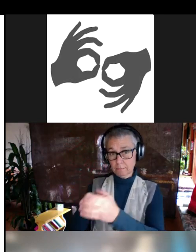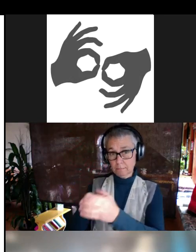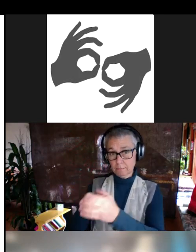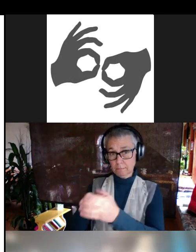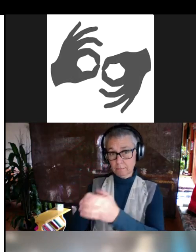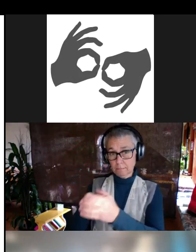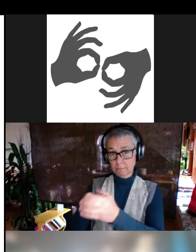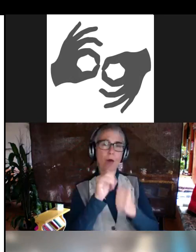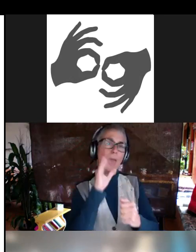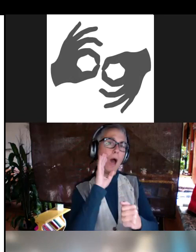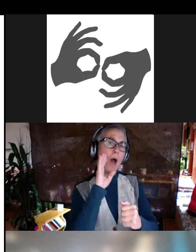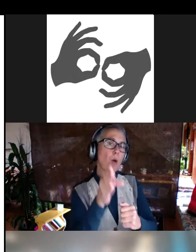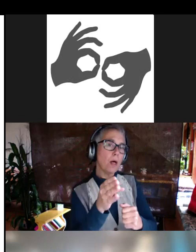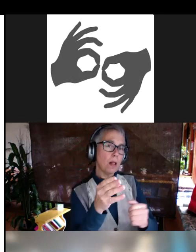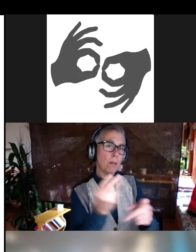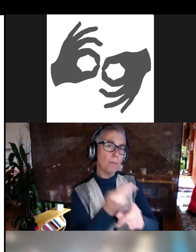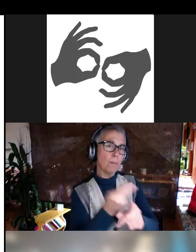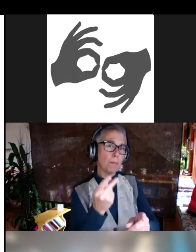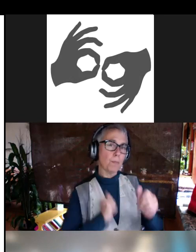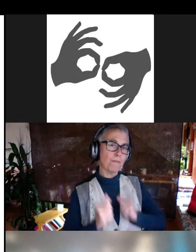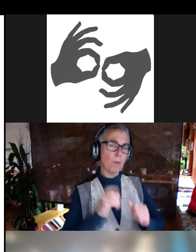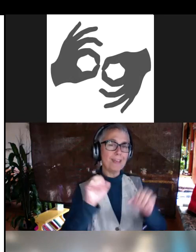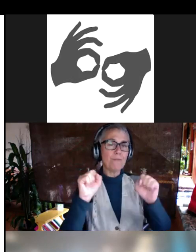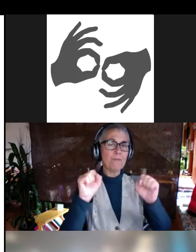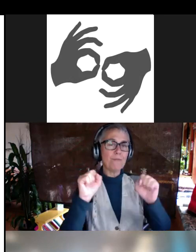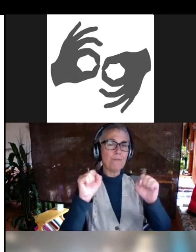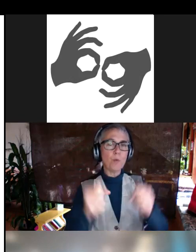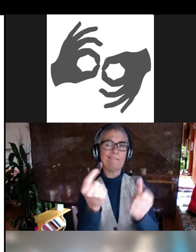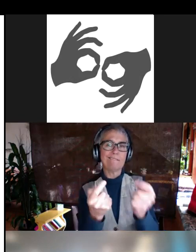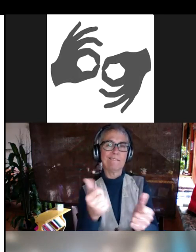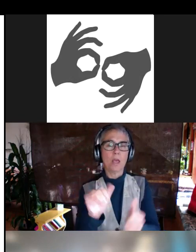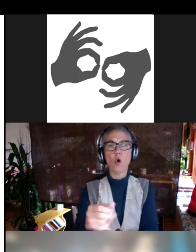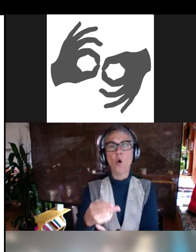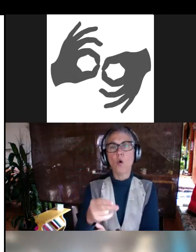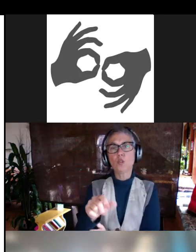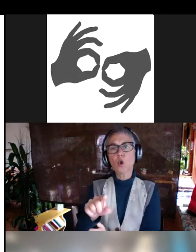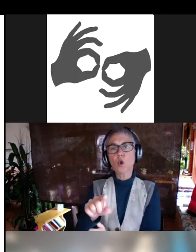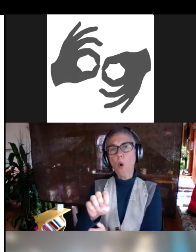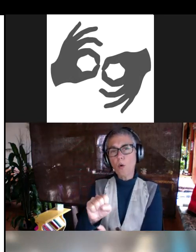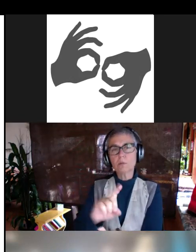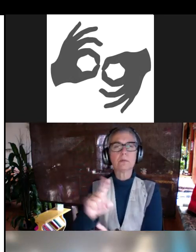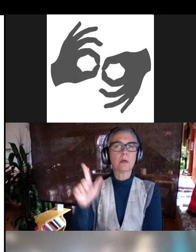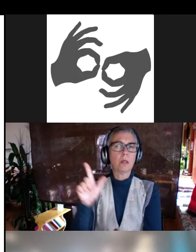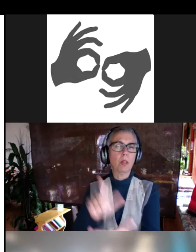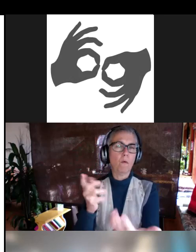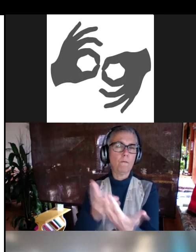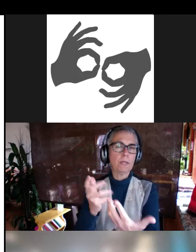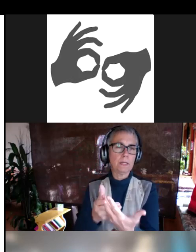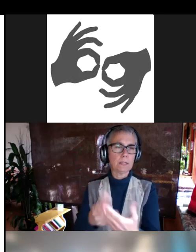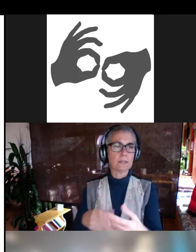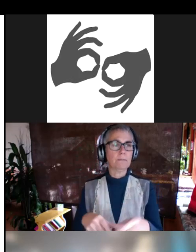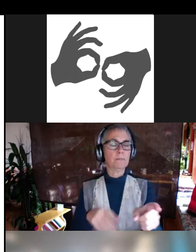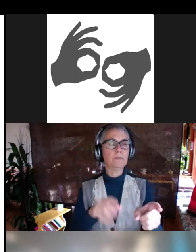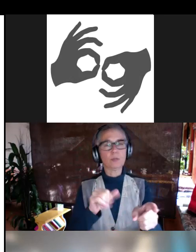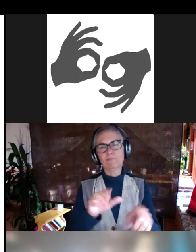were able to filter out some of those holes, some of those low fitness variants. And so we can go through the simulation conditions to